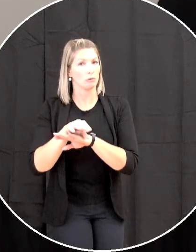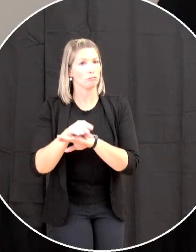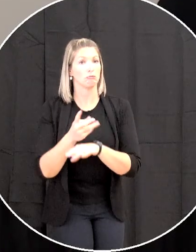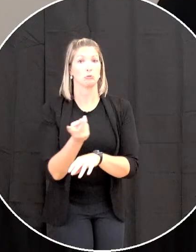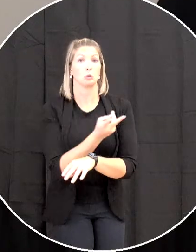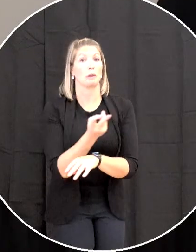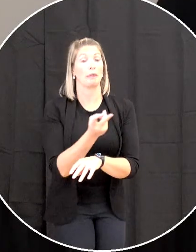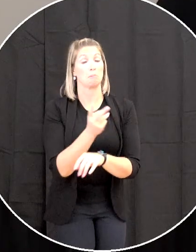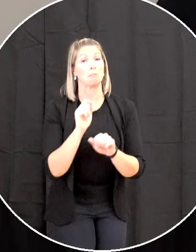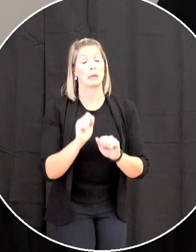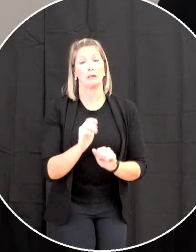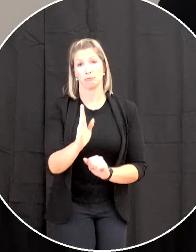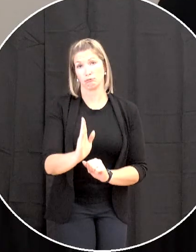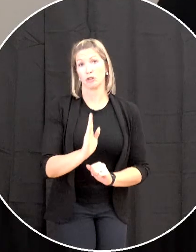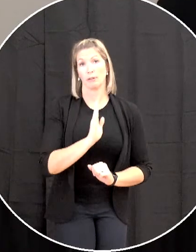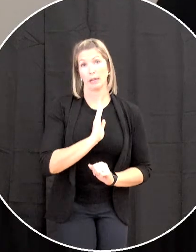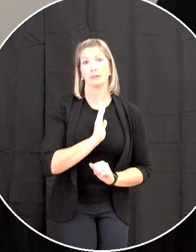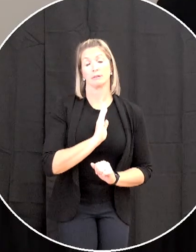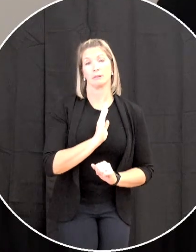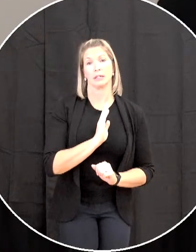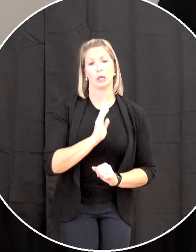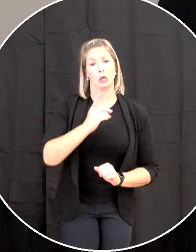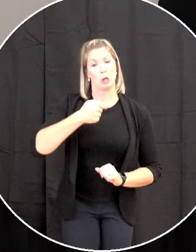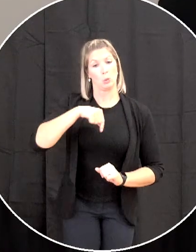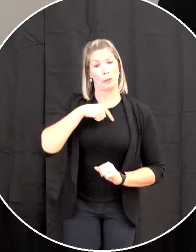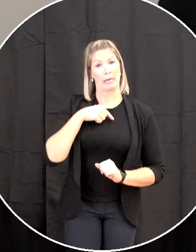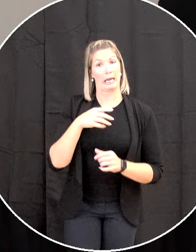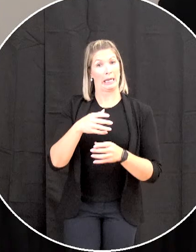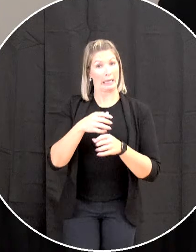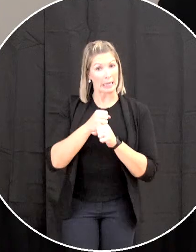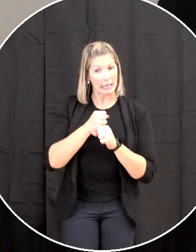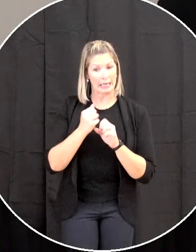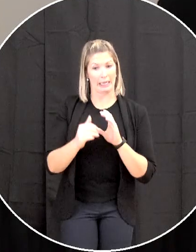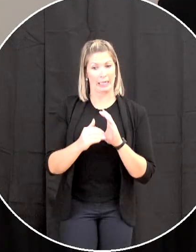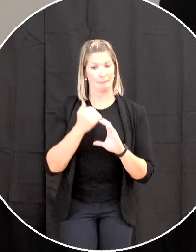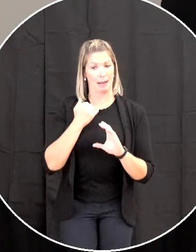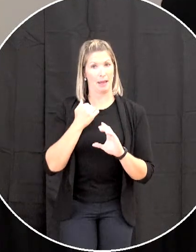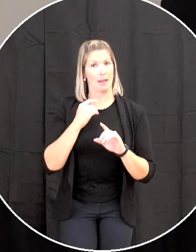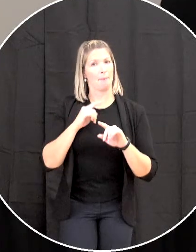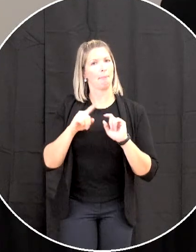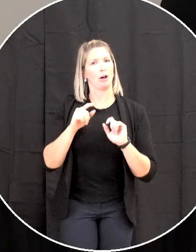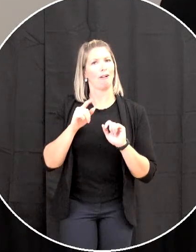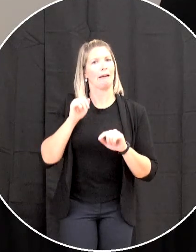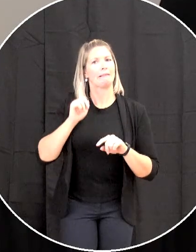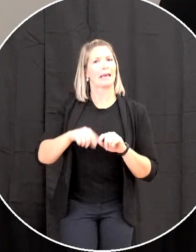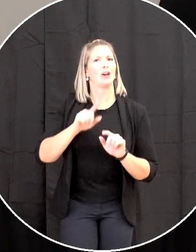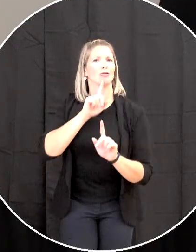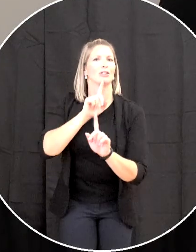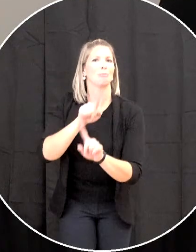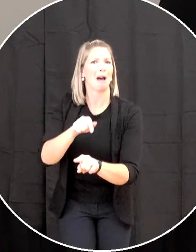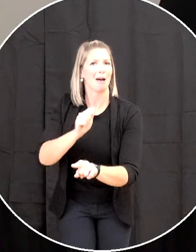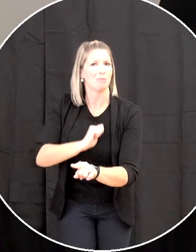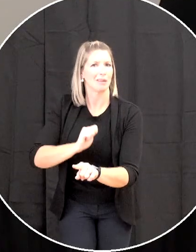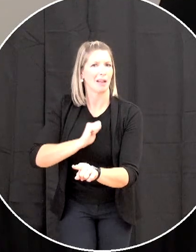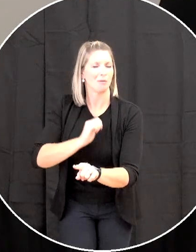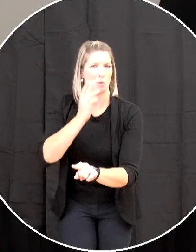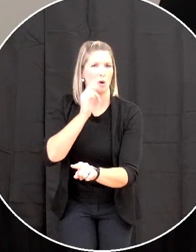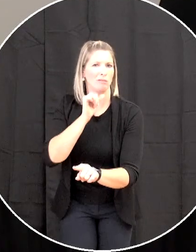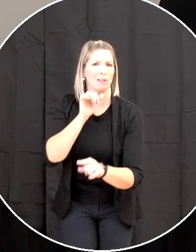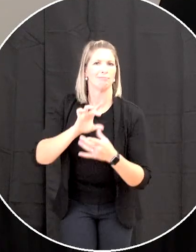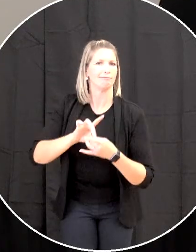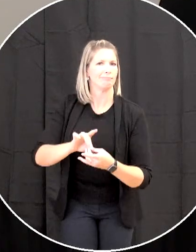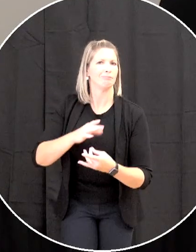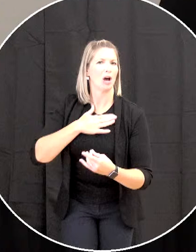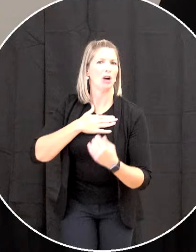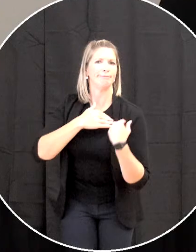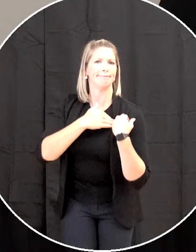the email. We may not be the ones who can act on the email. So anytime I receive an